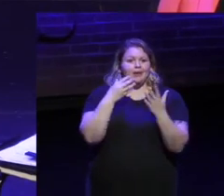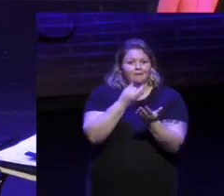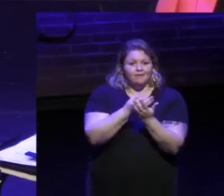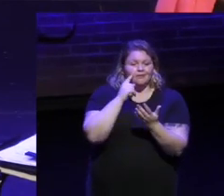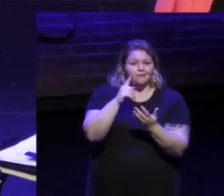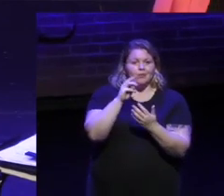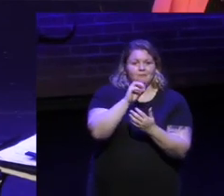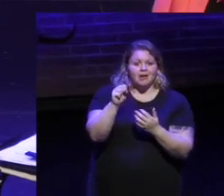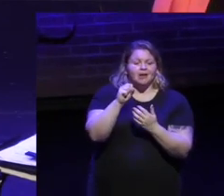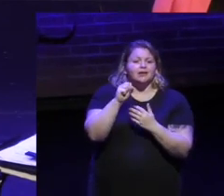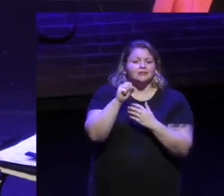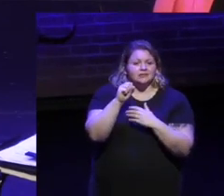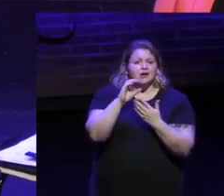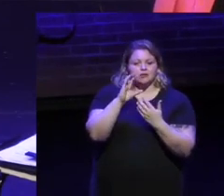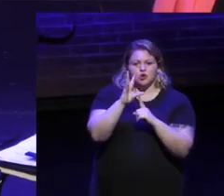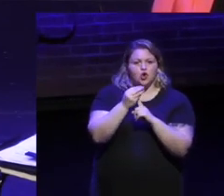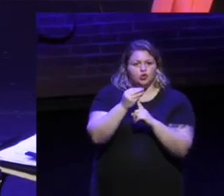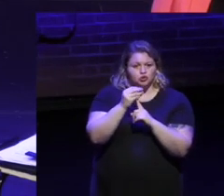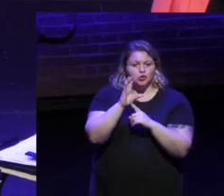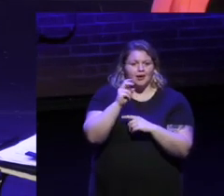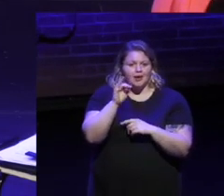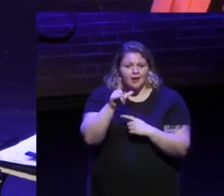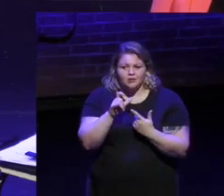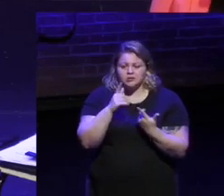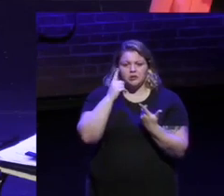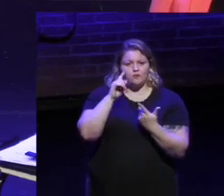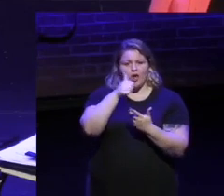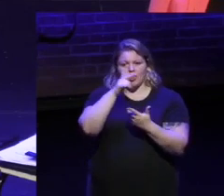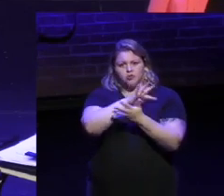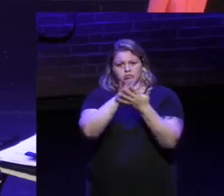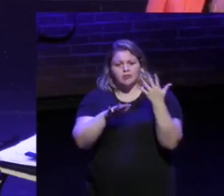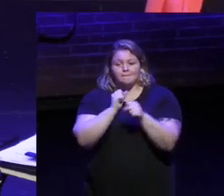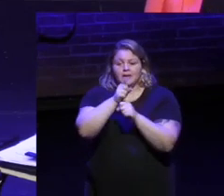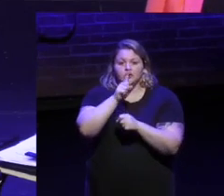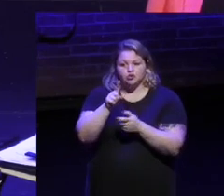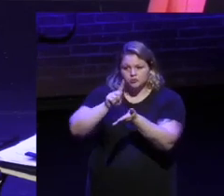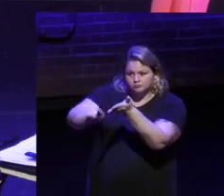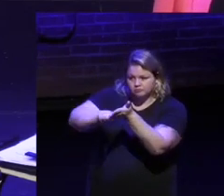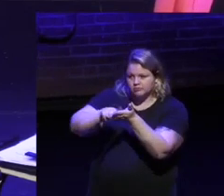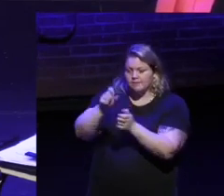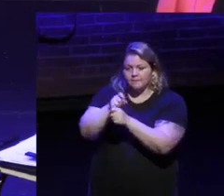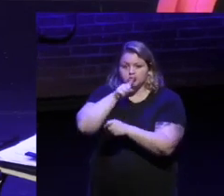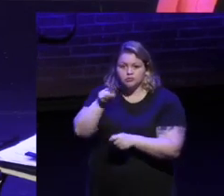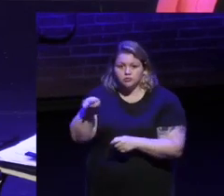expand the Cultural Facilities Fund program, making sure that we're auditing the program to make sure